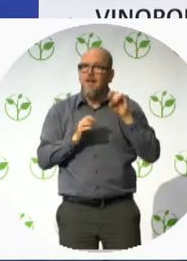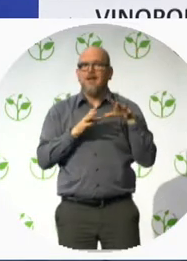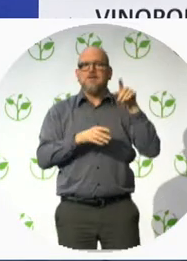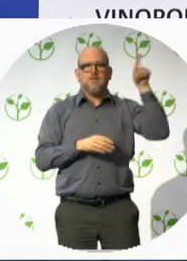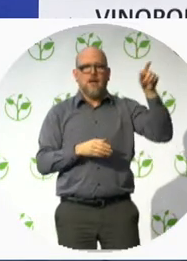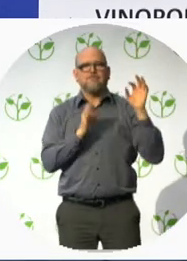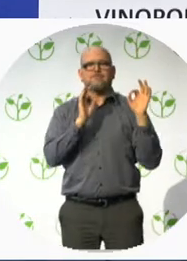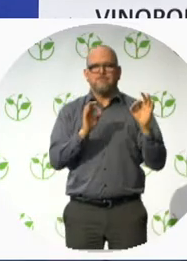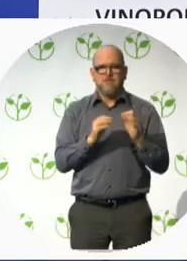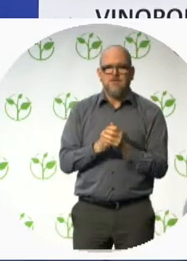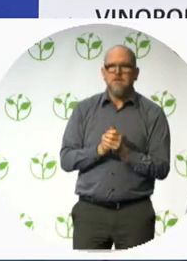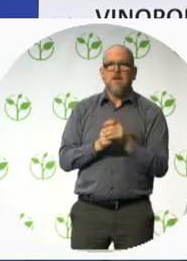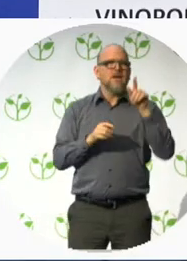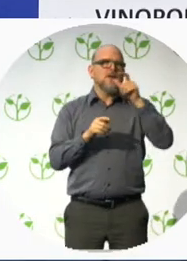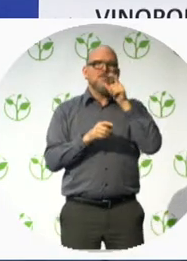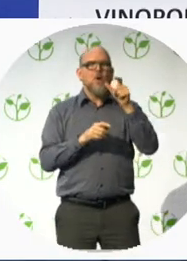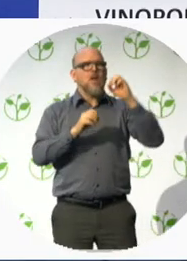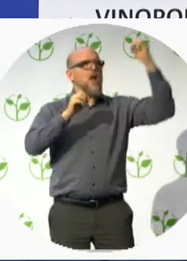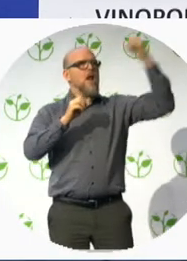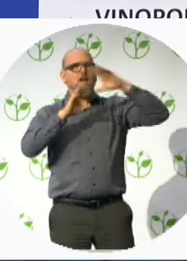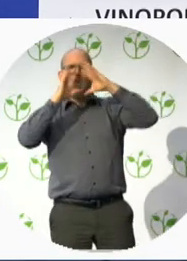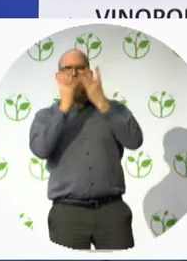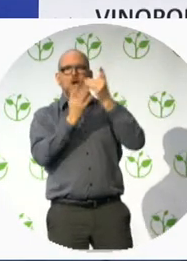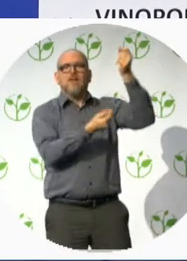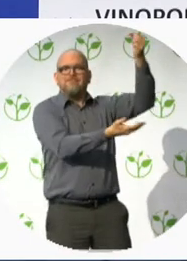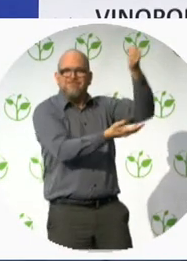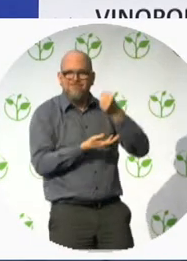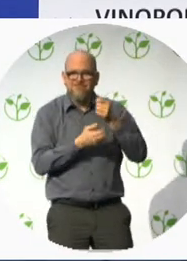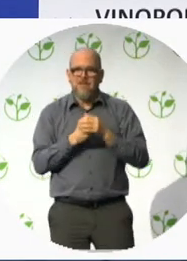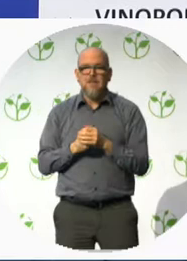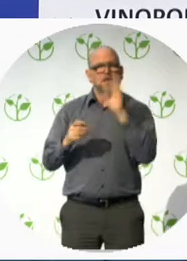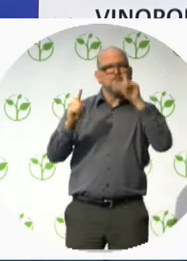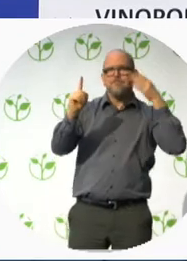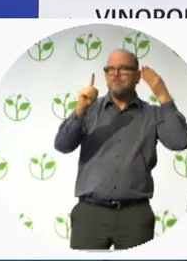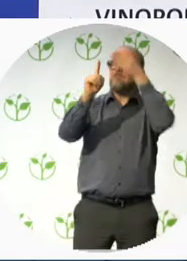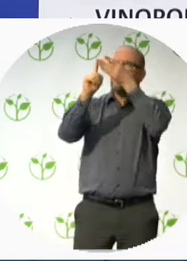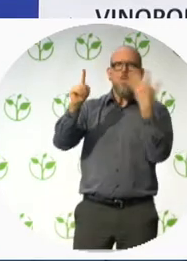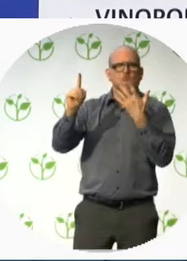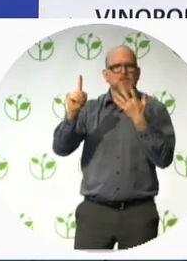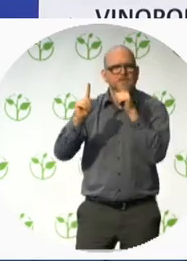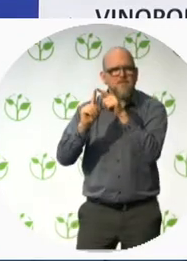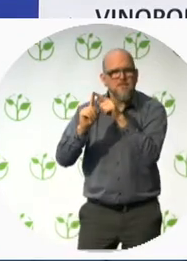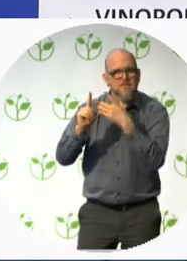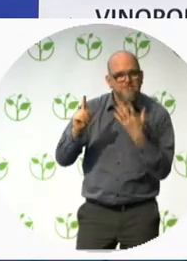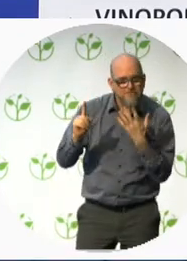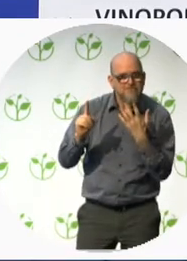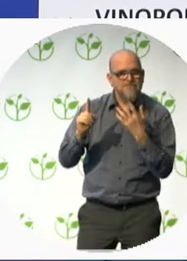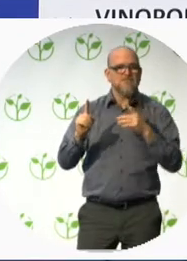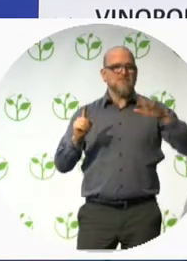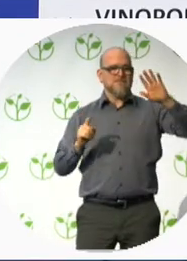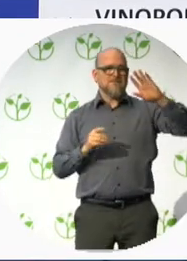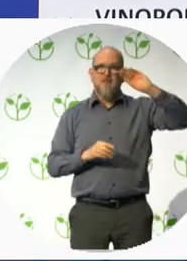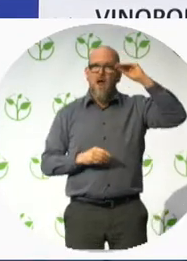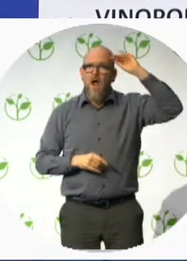The primary activities, first of all, our goal was initially to improve the Arabic reading ability of deaf